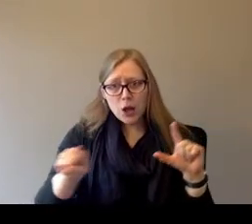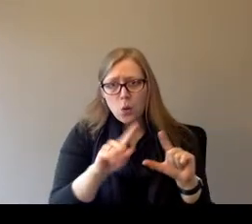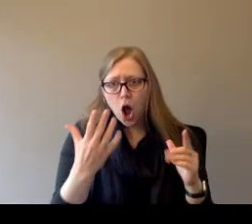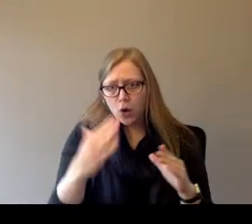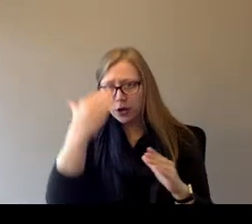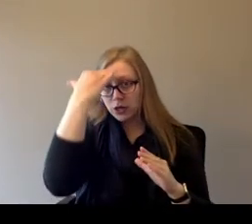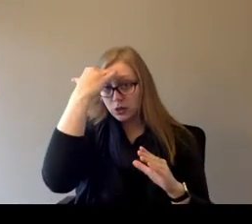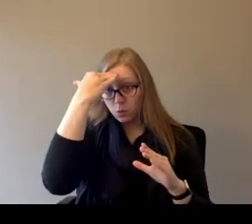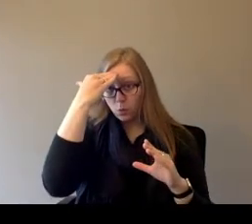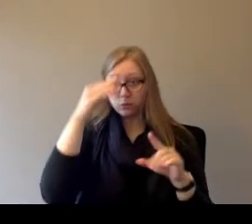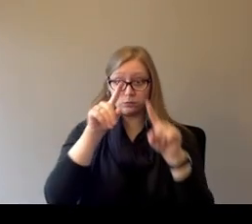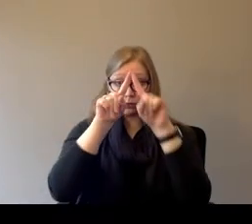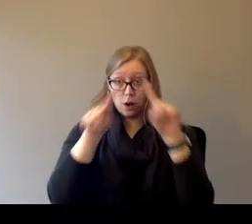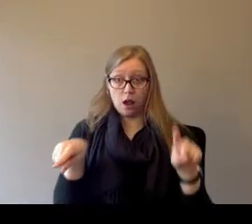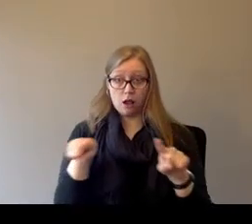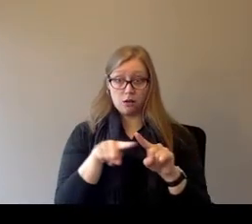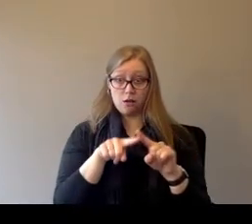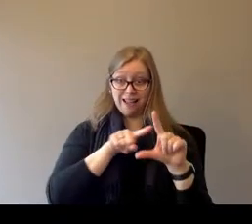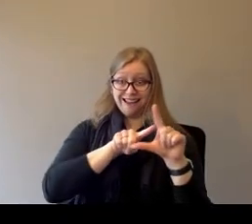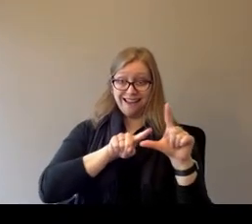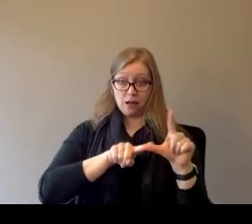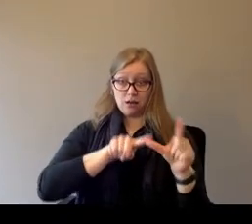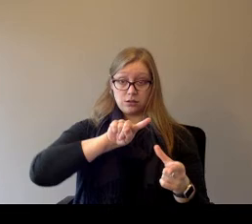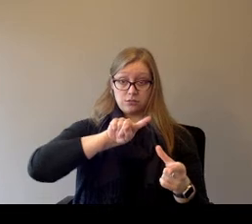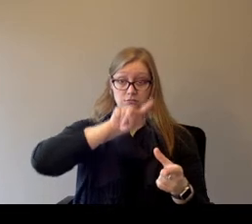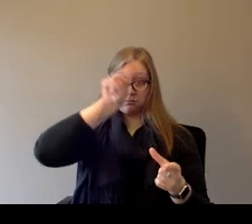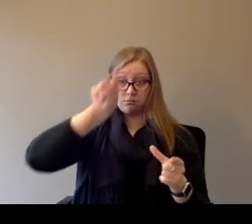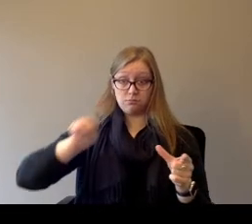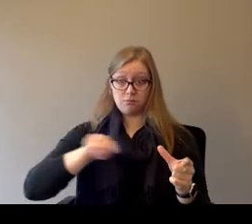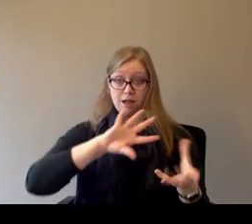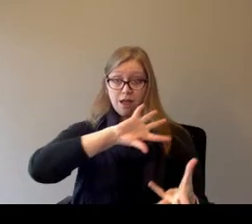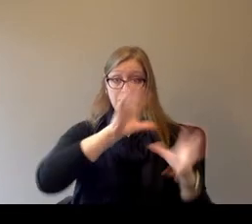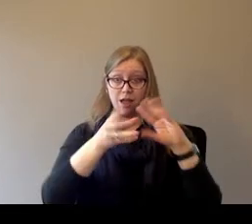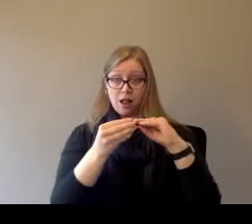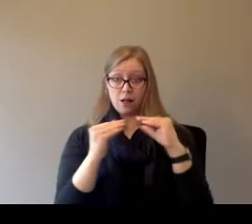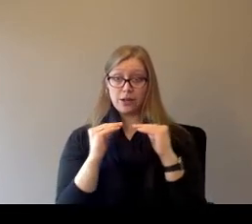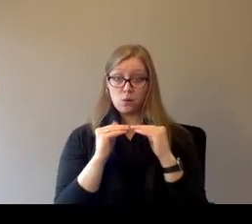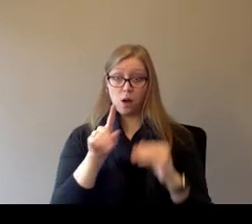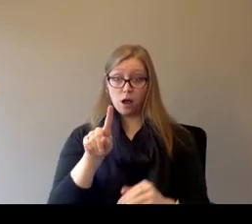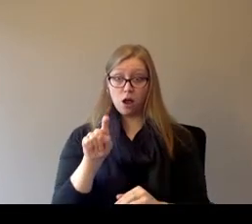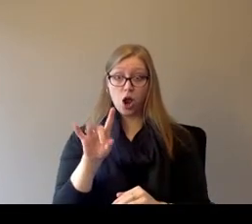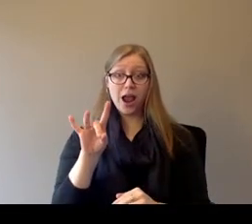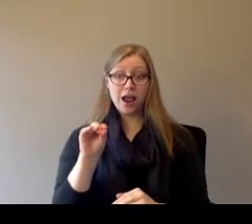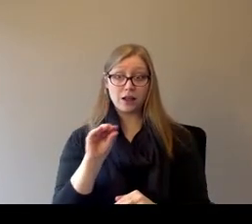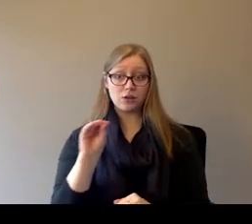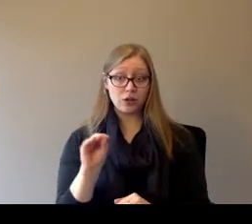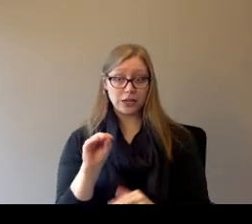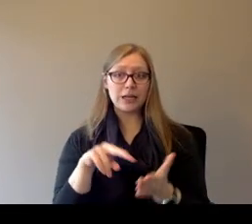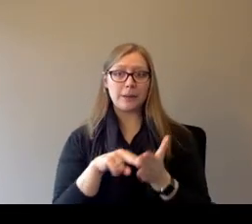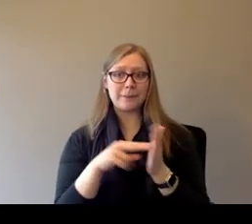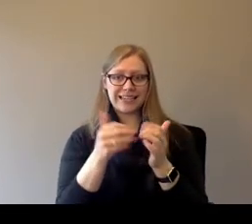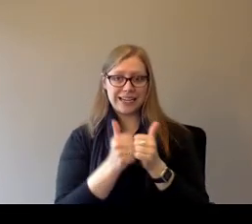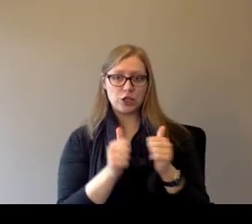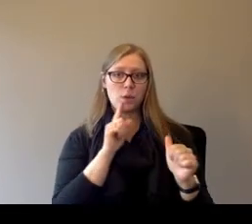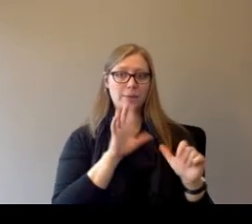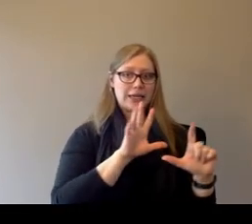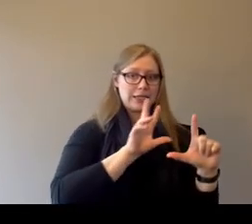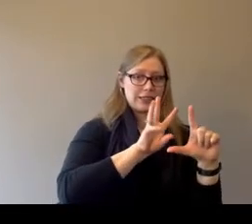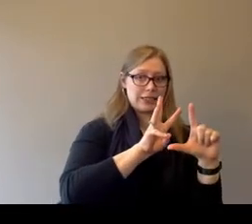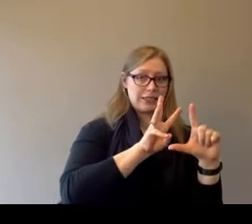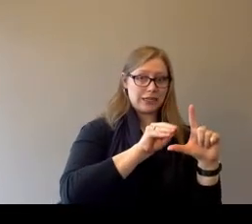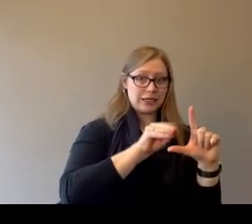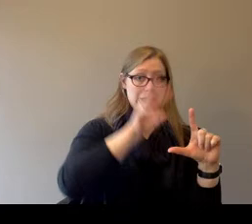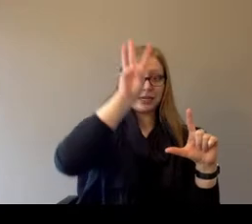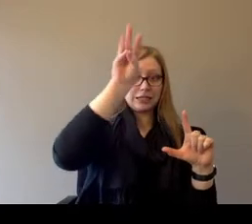measure of 180 degrees, if we divide by 3, each angle is going to be 60 degrees. So all three angles in